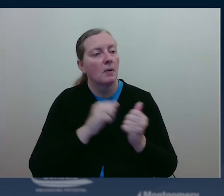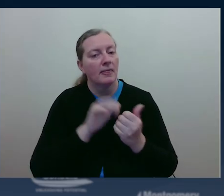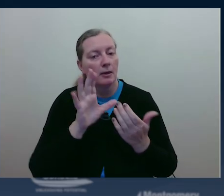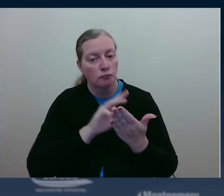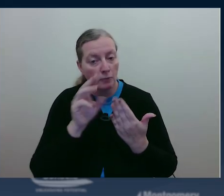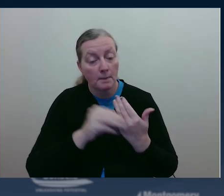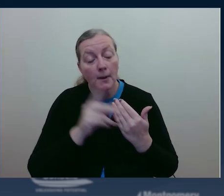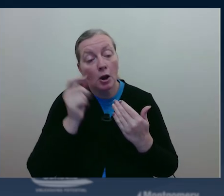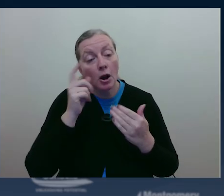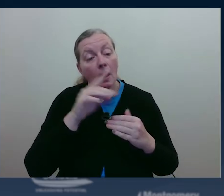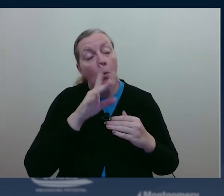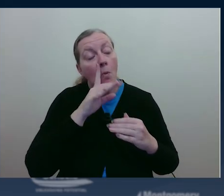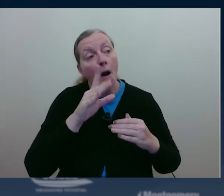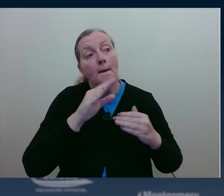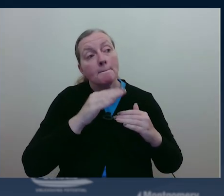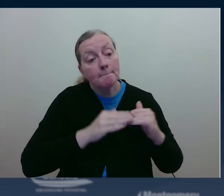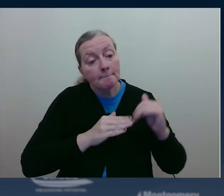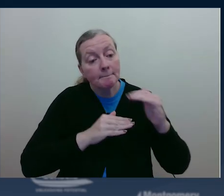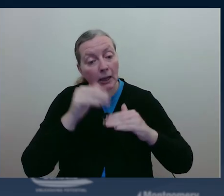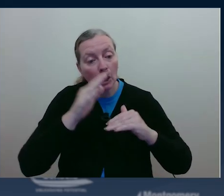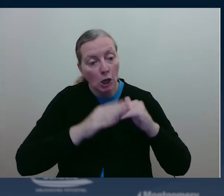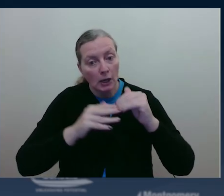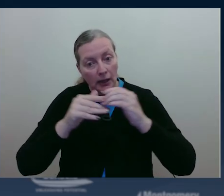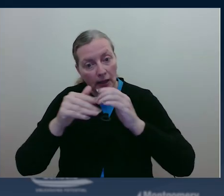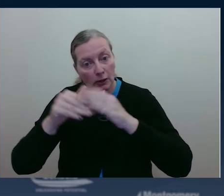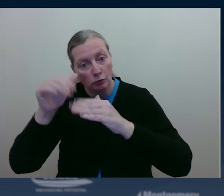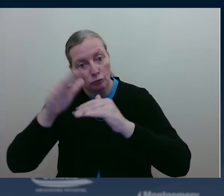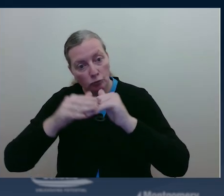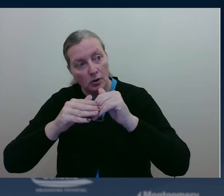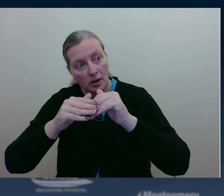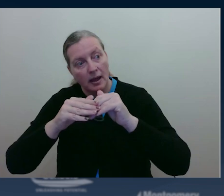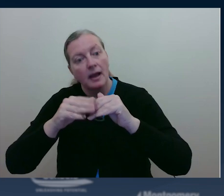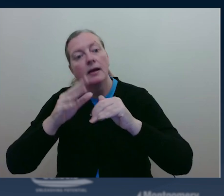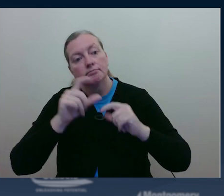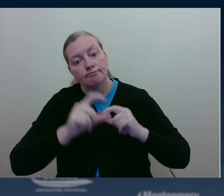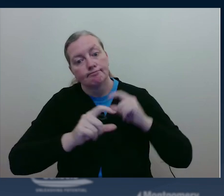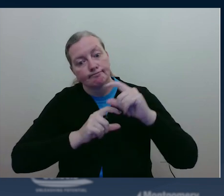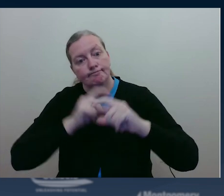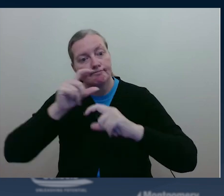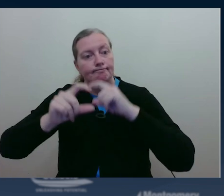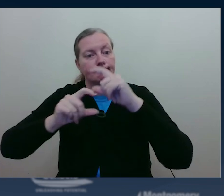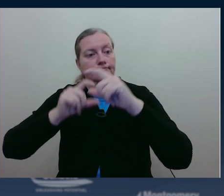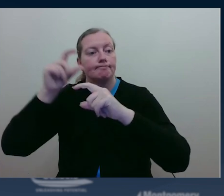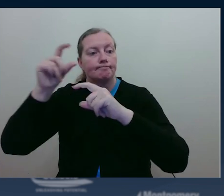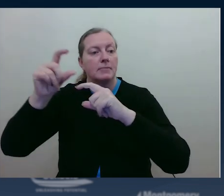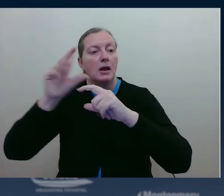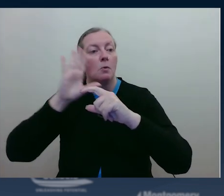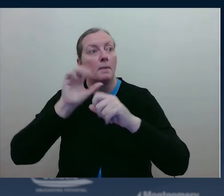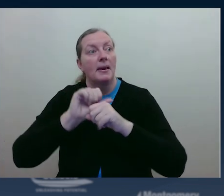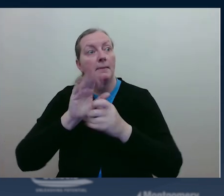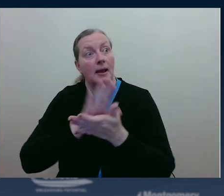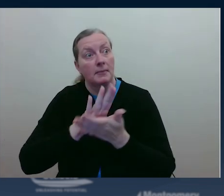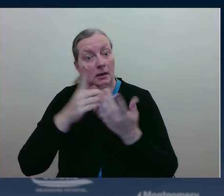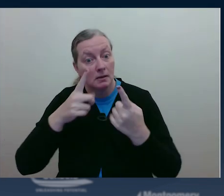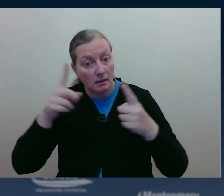competency and positively impact the community. Next slide, please.